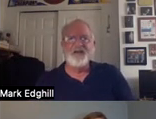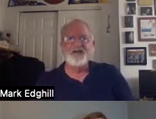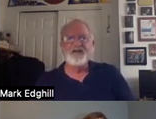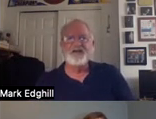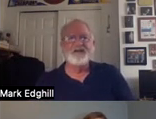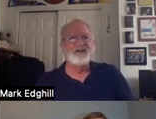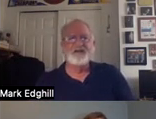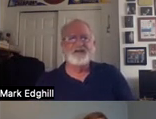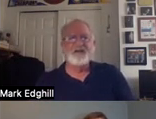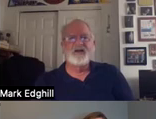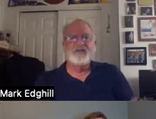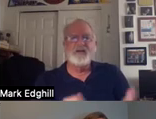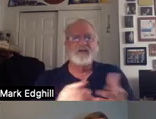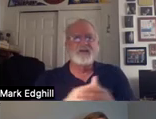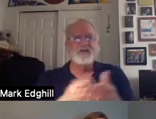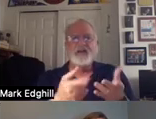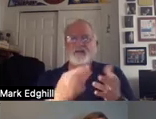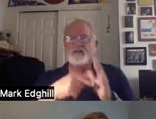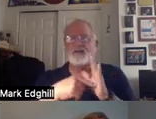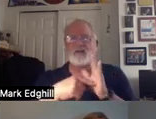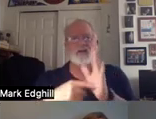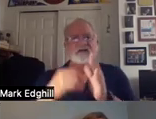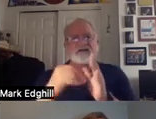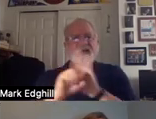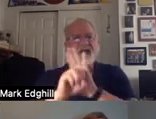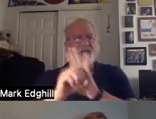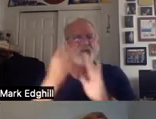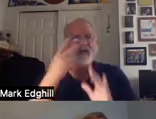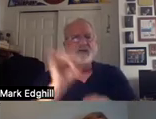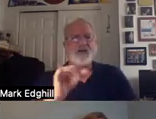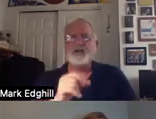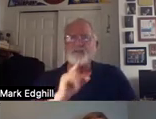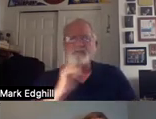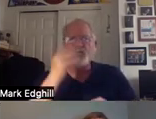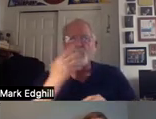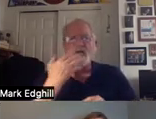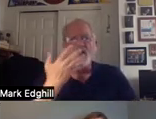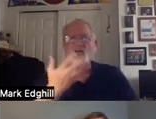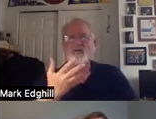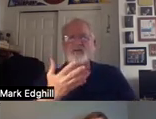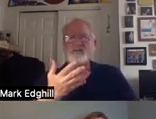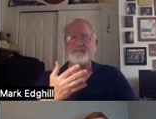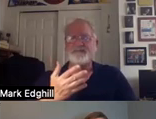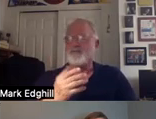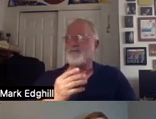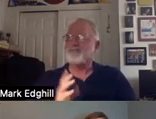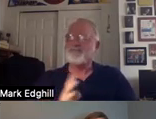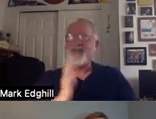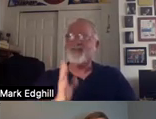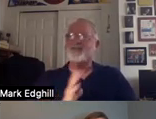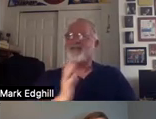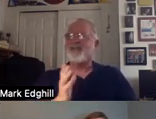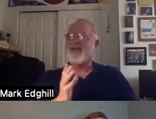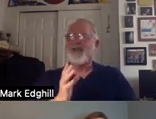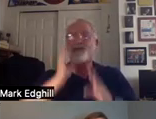Yeah. Yeah. So this is like the showing the sample of what it looks like. Beautiful. So this is like showing a sample of what it looks like.